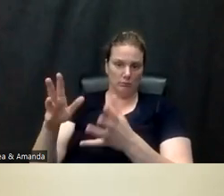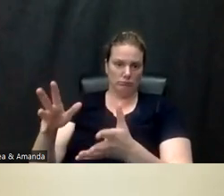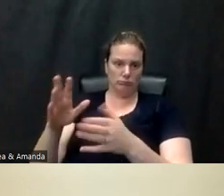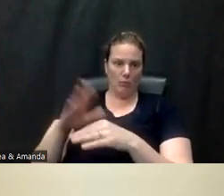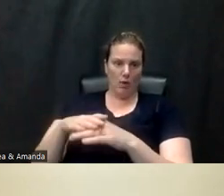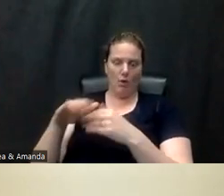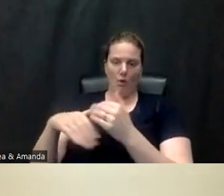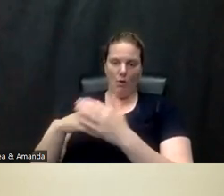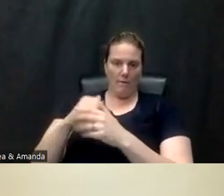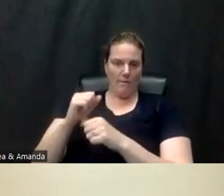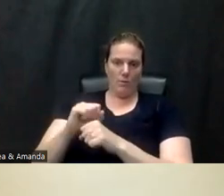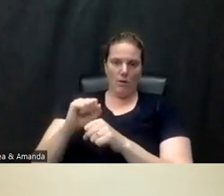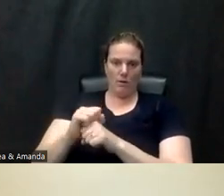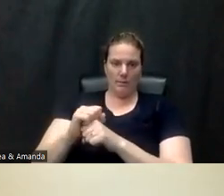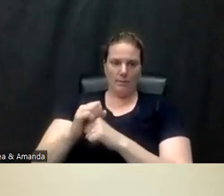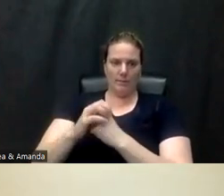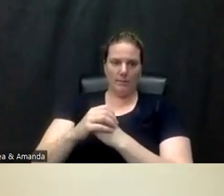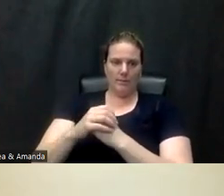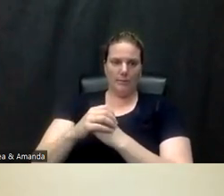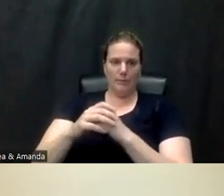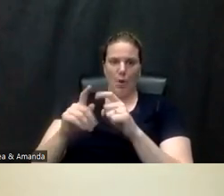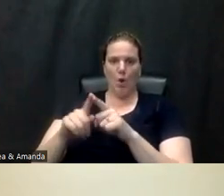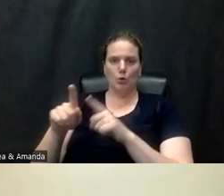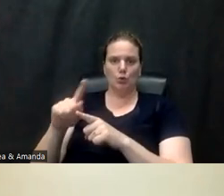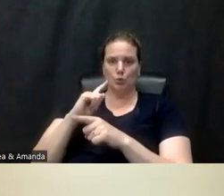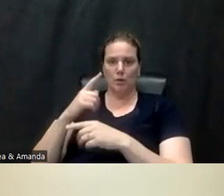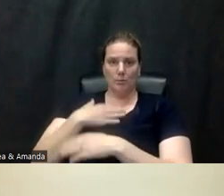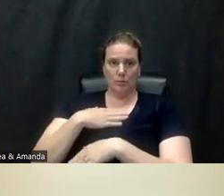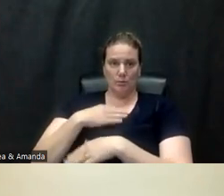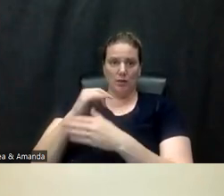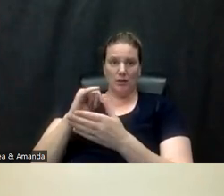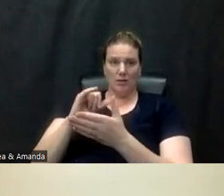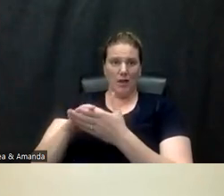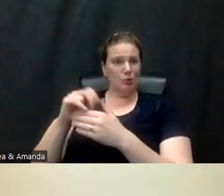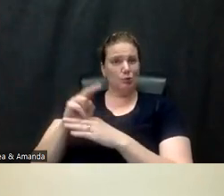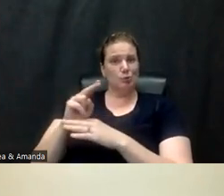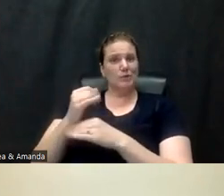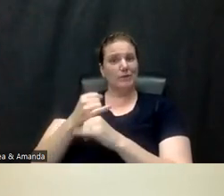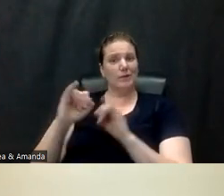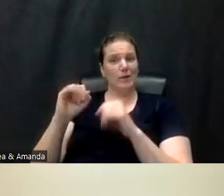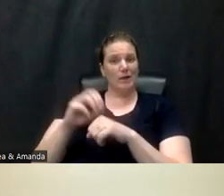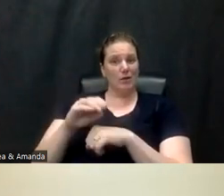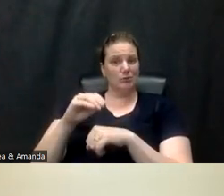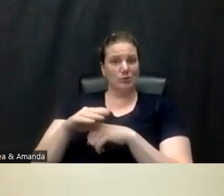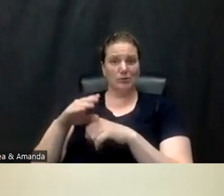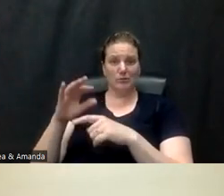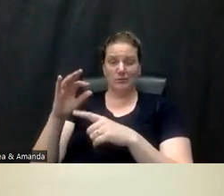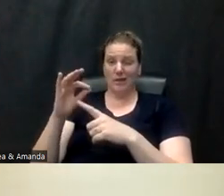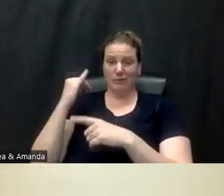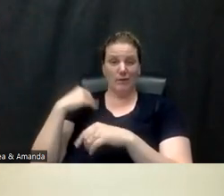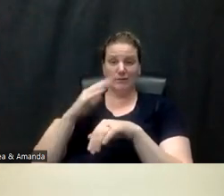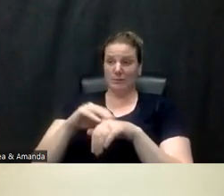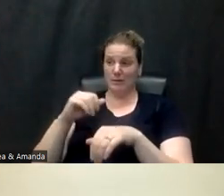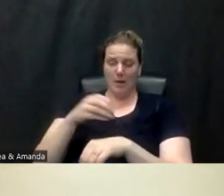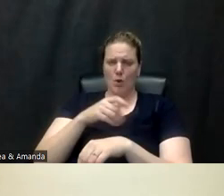in all the work. I also really appreciated the use of independent counsel, especially if you have subpoena powers. It's like,